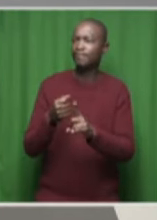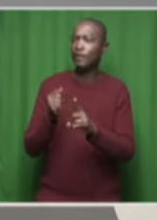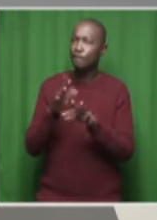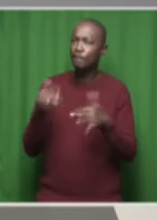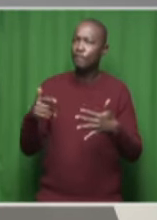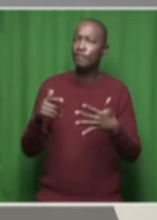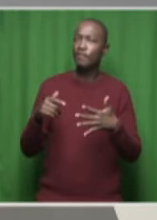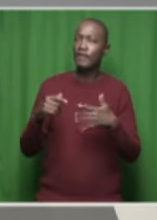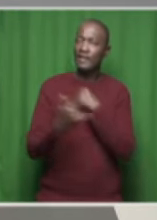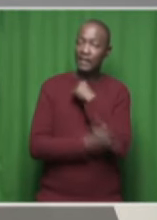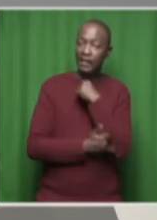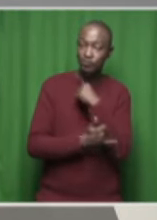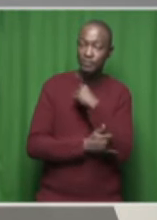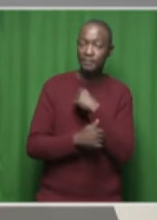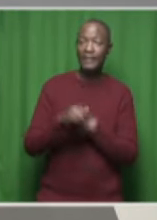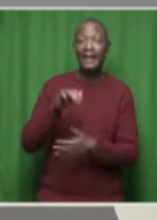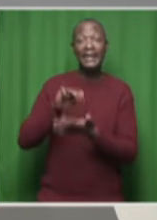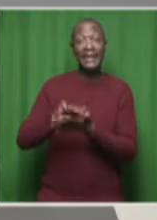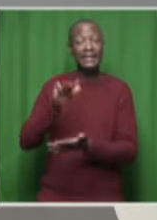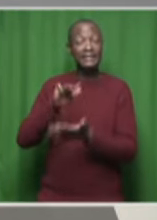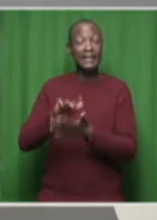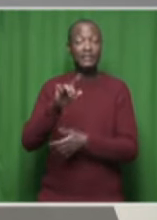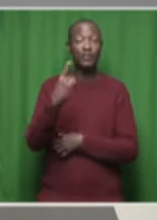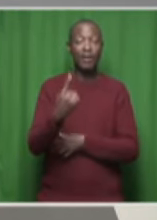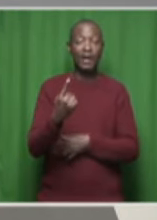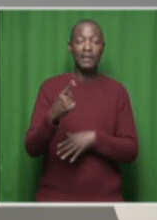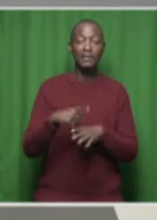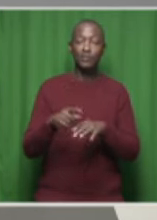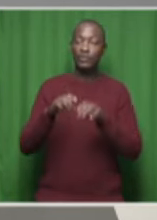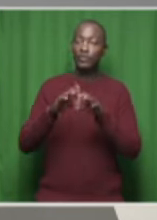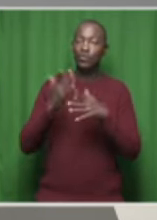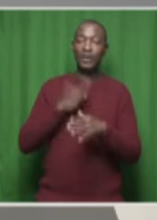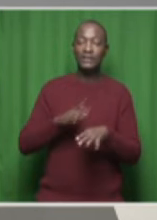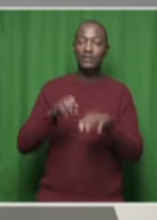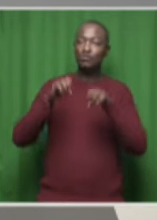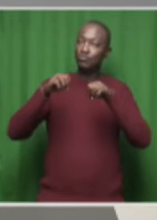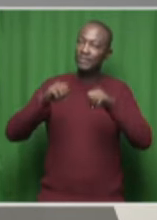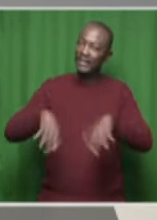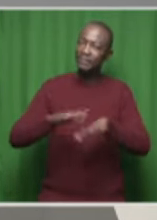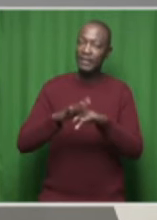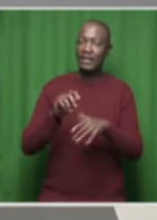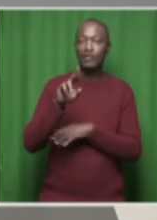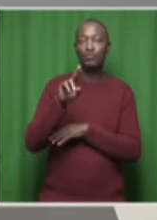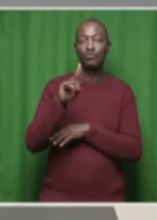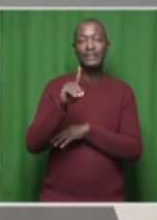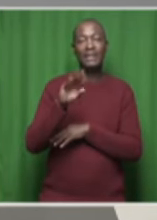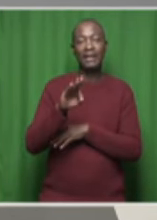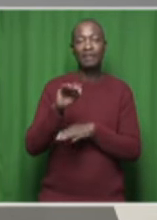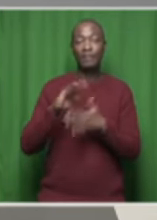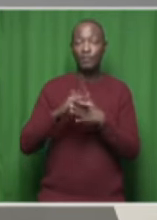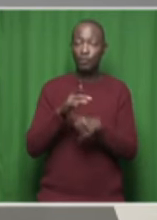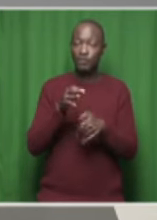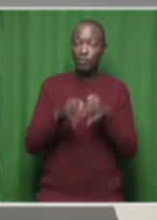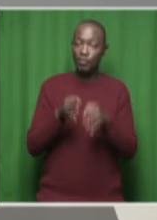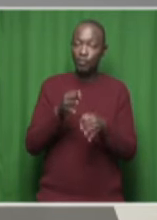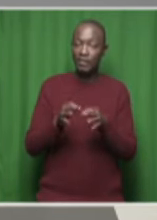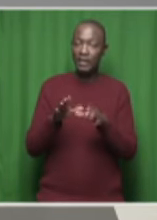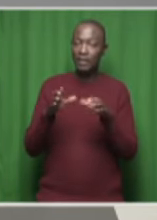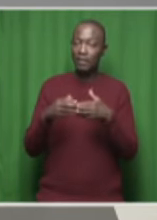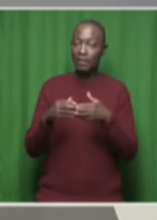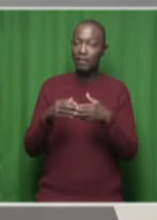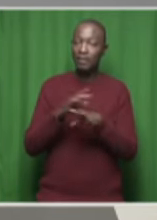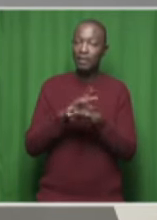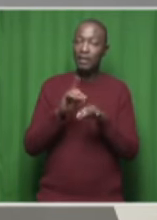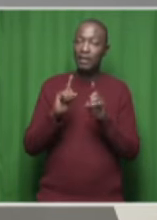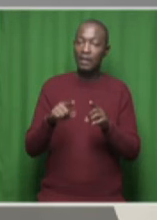country. In 1991, we decided to disband the UDF formally, because political organizations had been unbanned